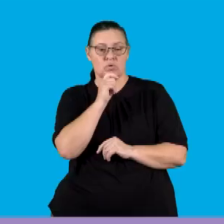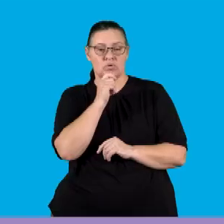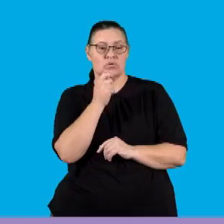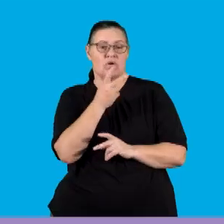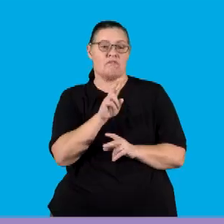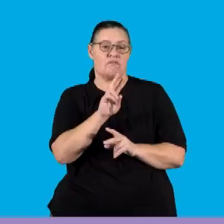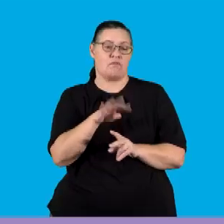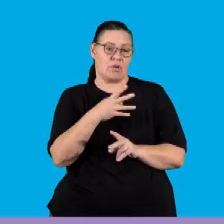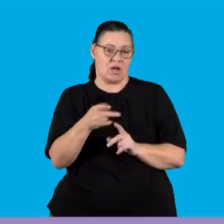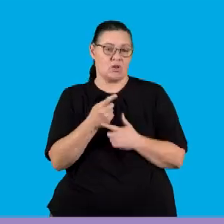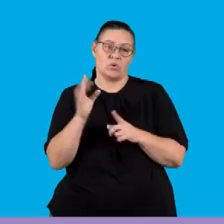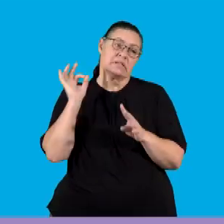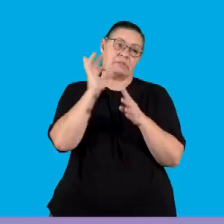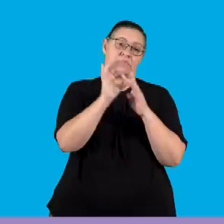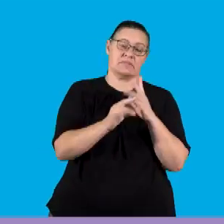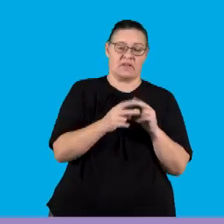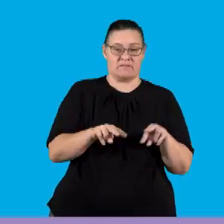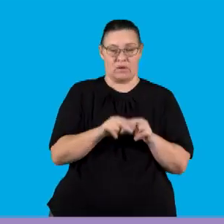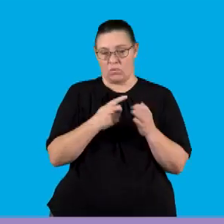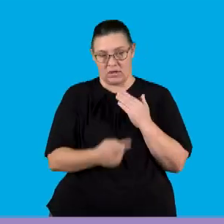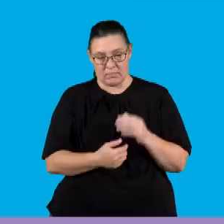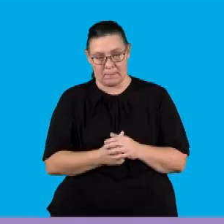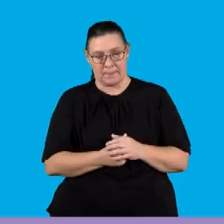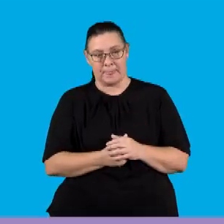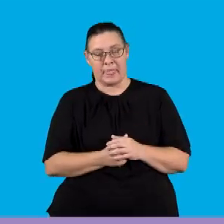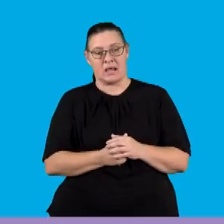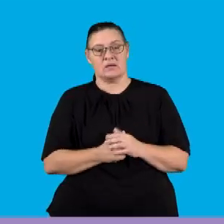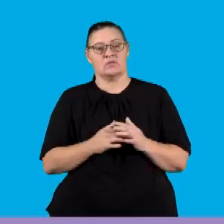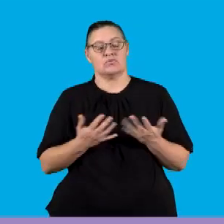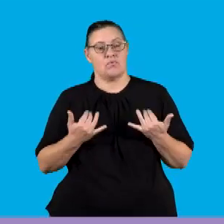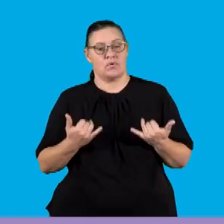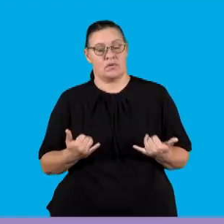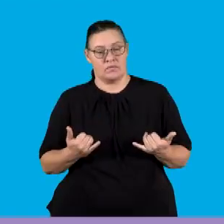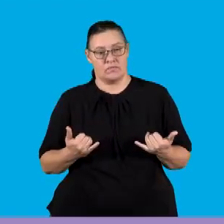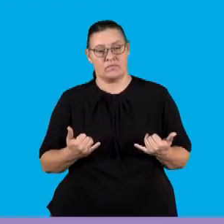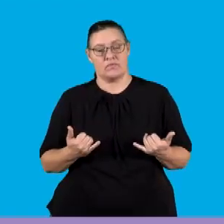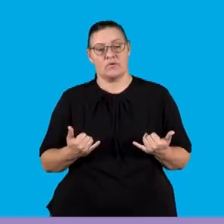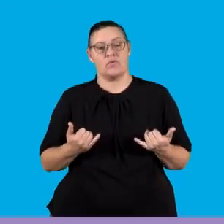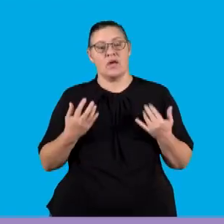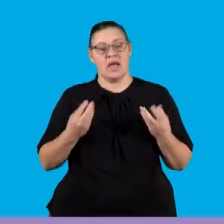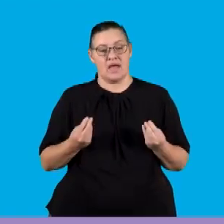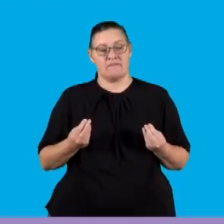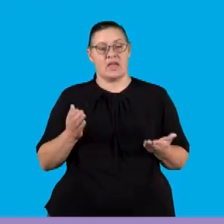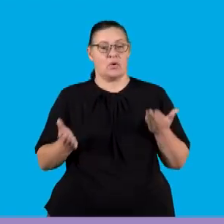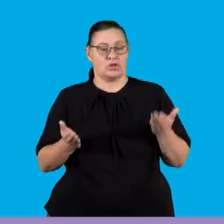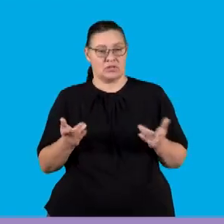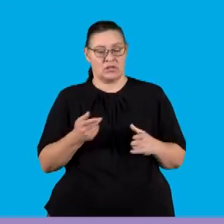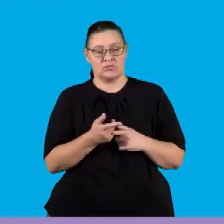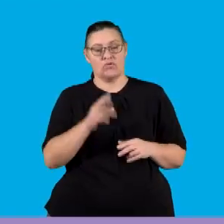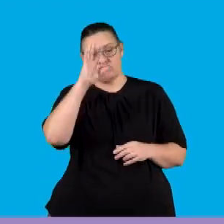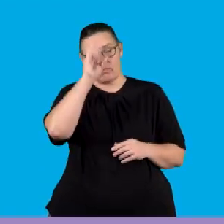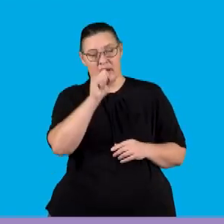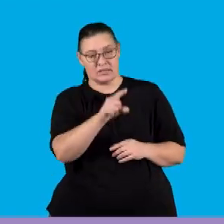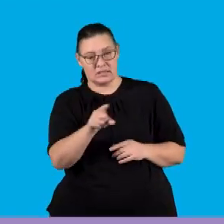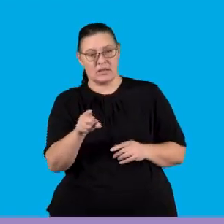using a formula, not just these specific values. So now, we have an equation. Just